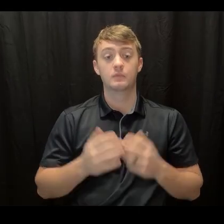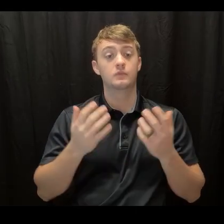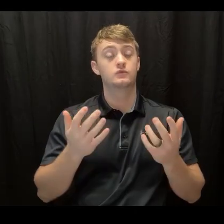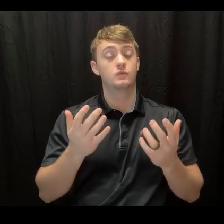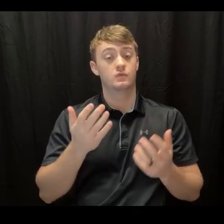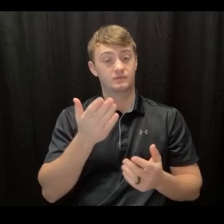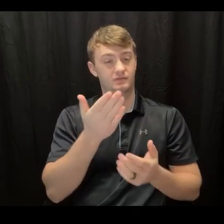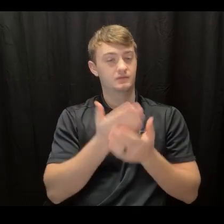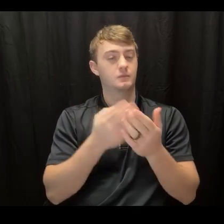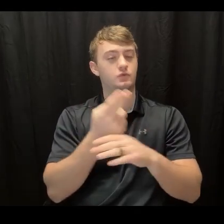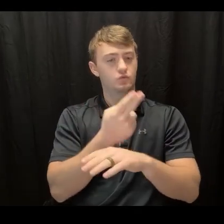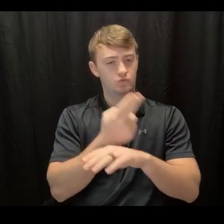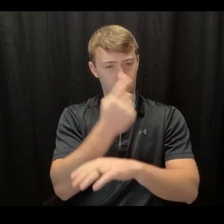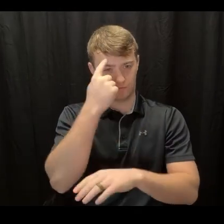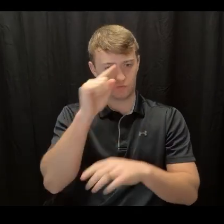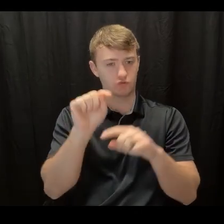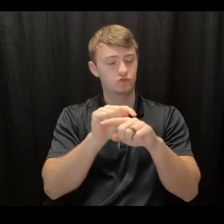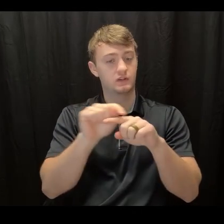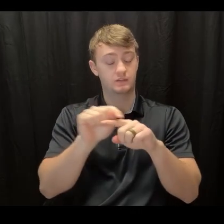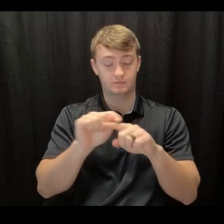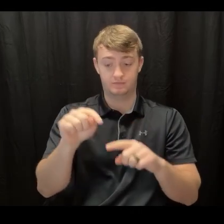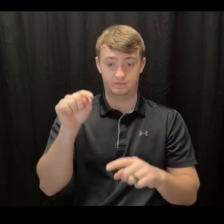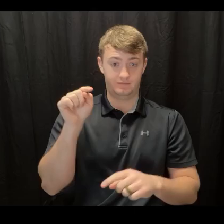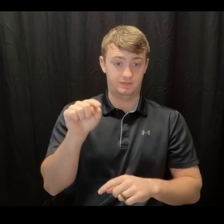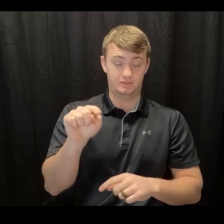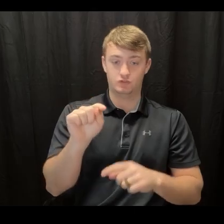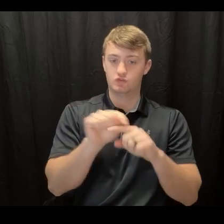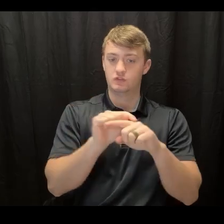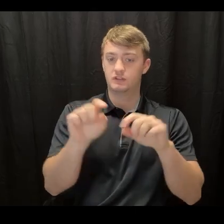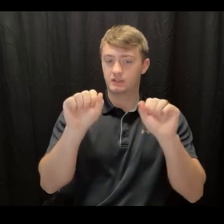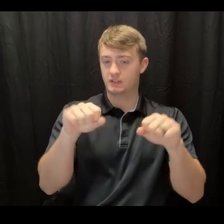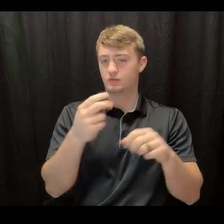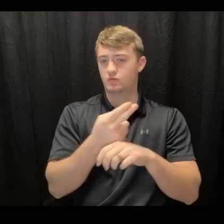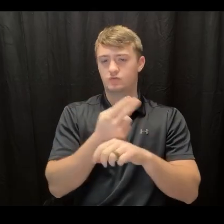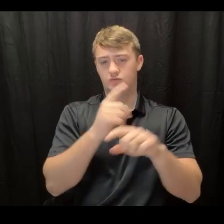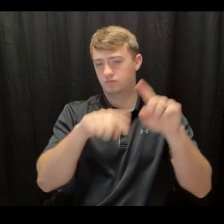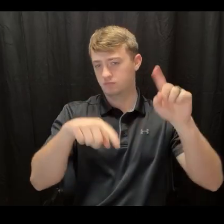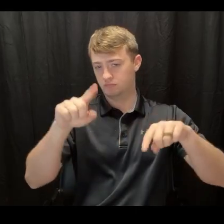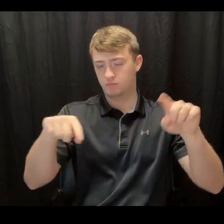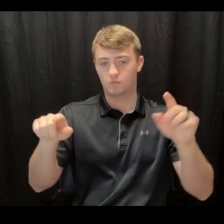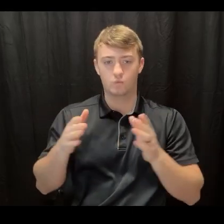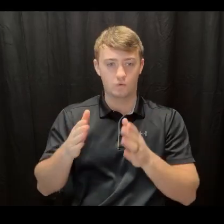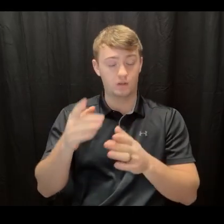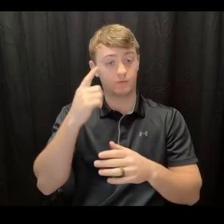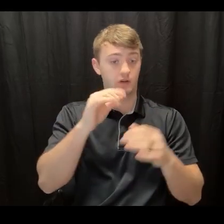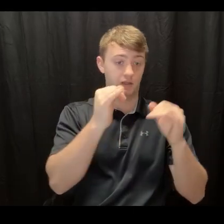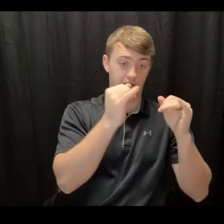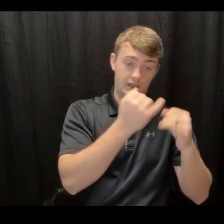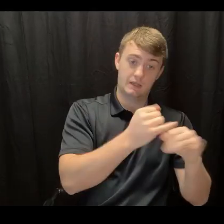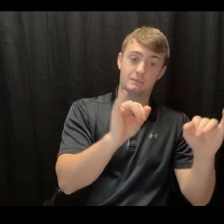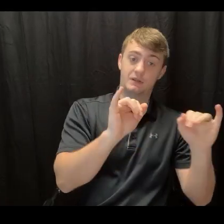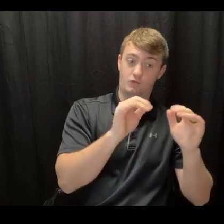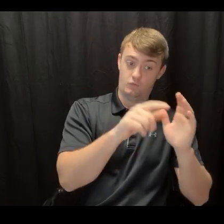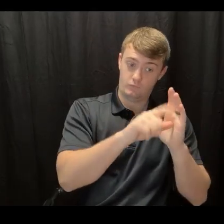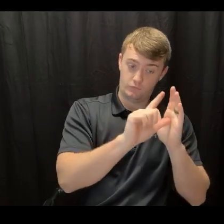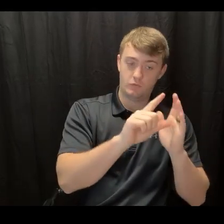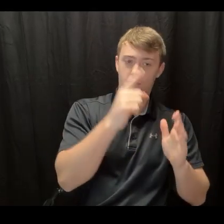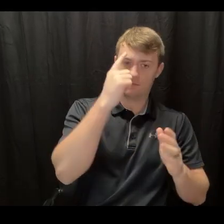So these are some uses for this training. This training can be used in a lot of different ways. It can be used for independent review